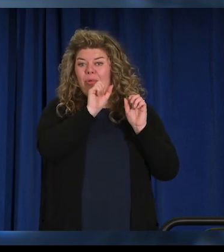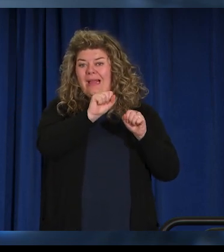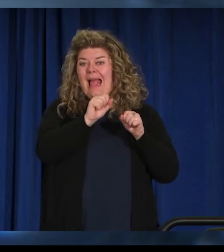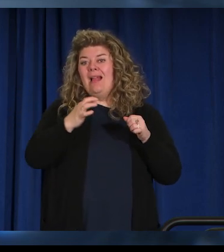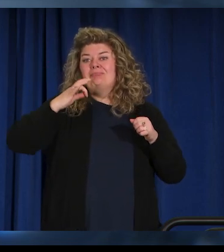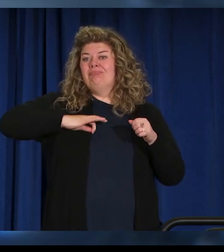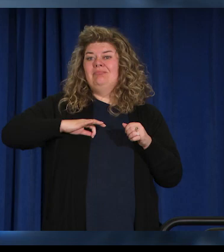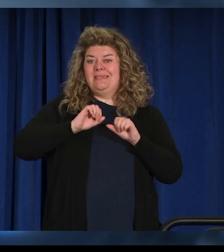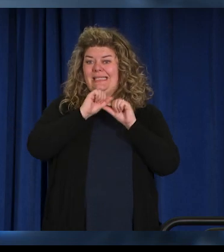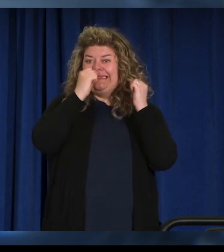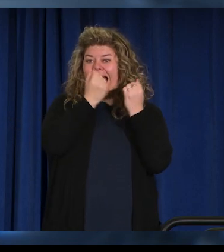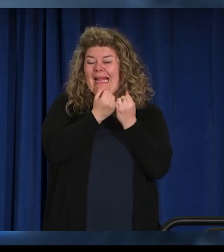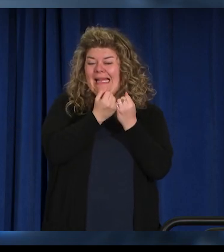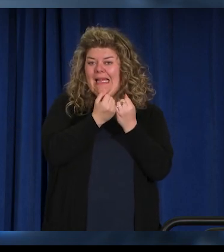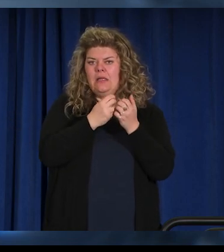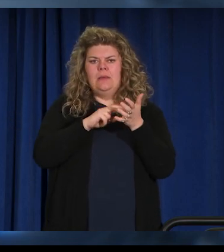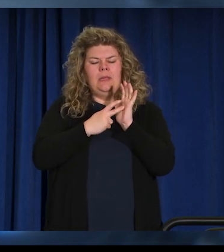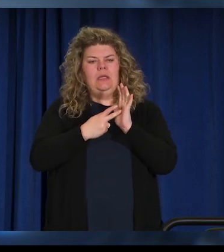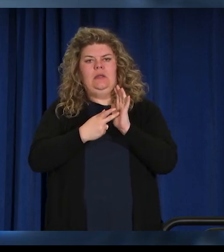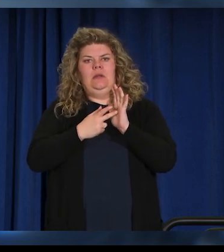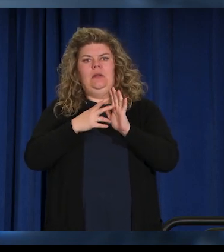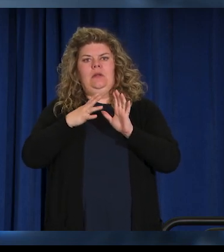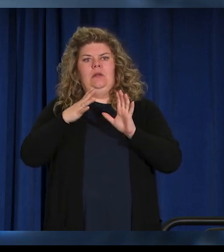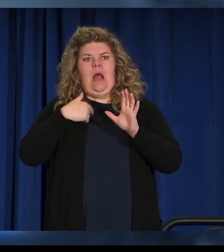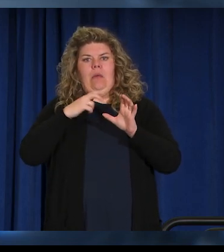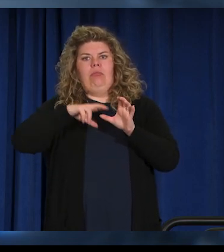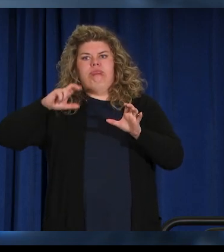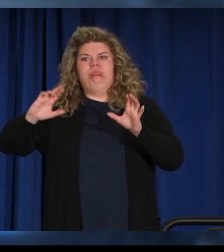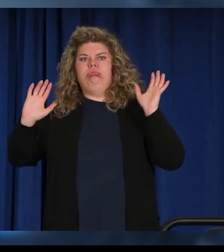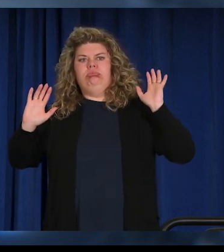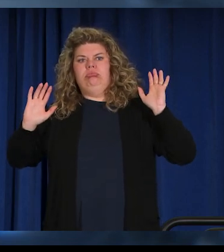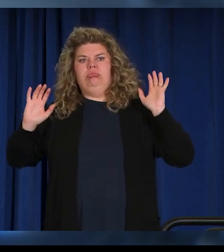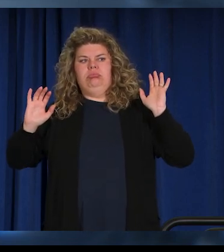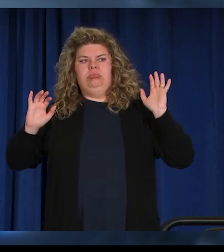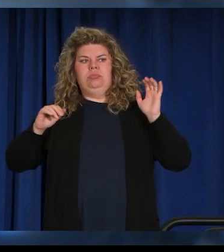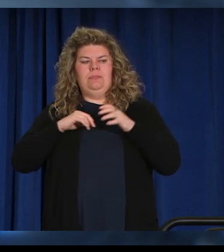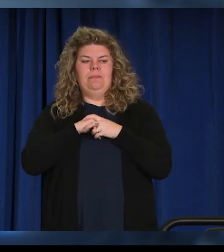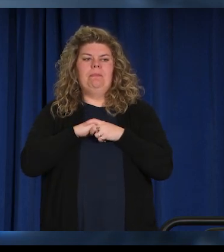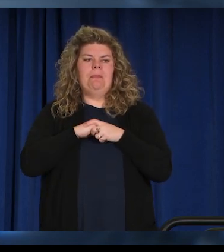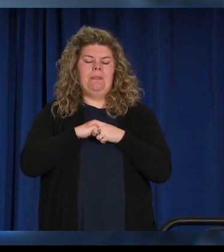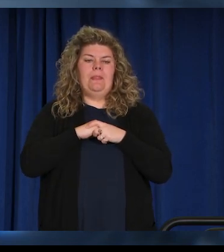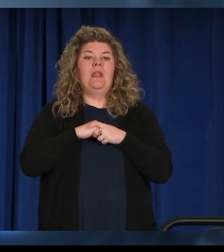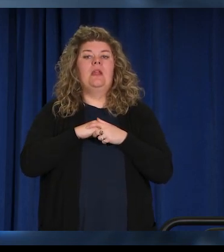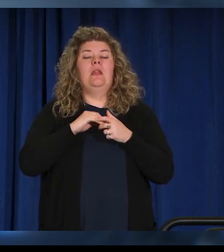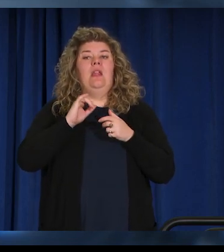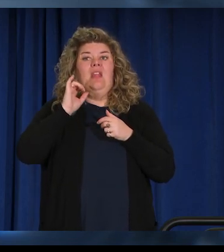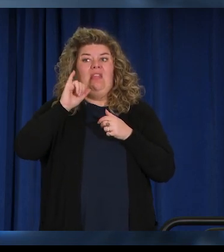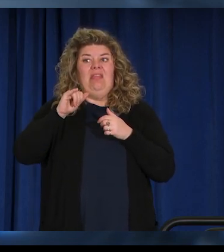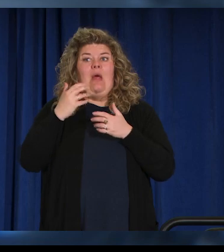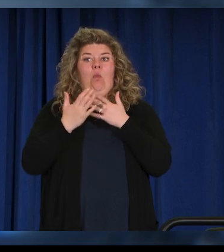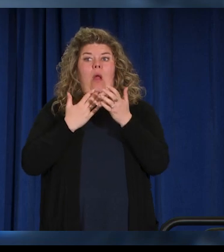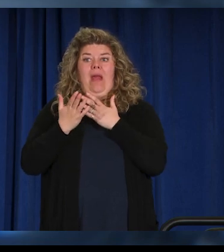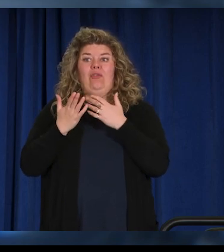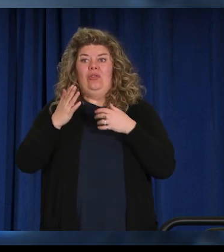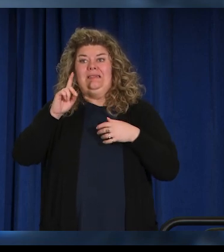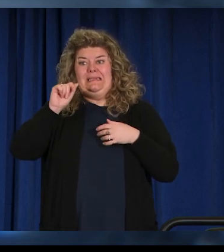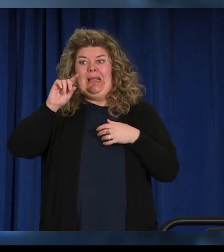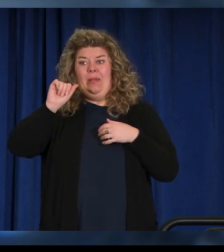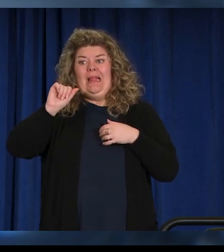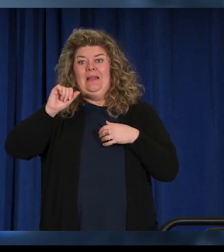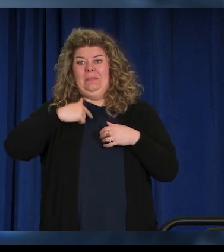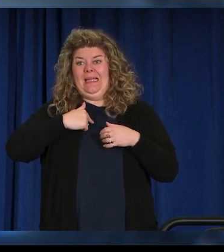acquire a disability, I'm at risk of withdrawing from my pursuits and ambitions. The thing disabling me would then be my own mindset.